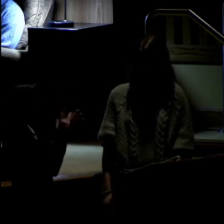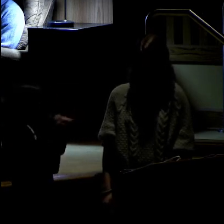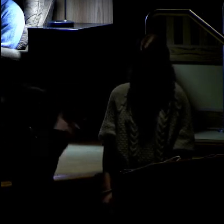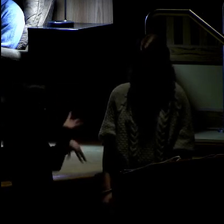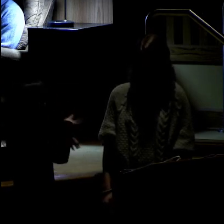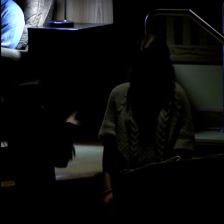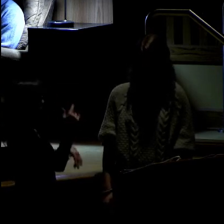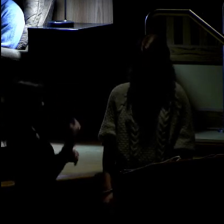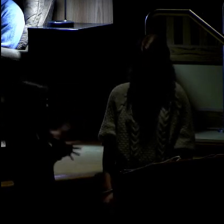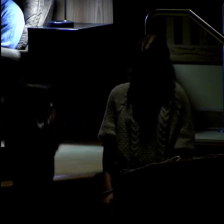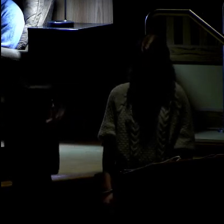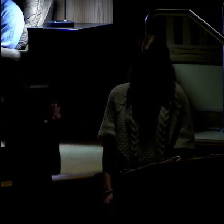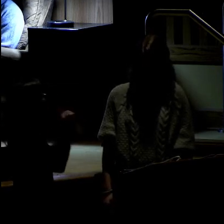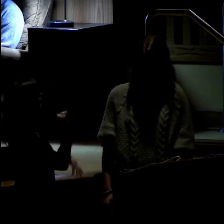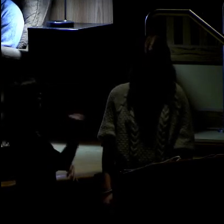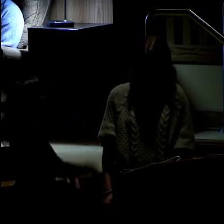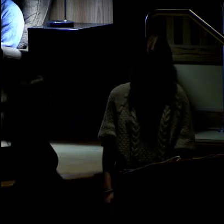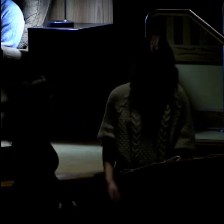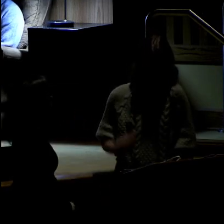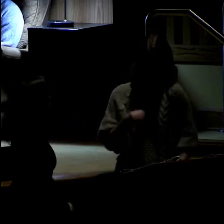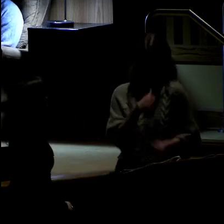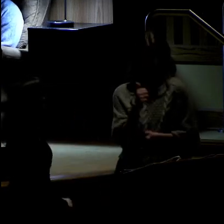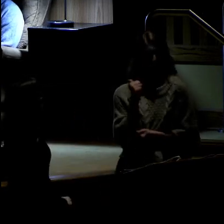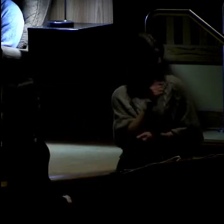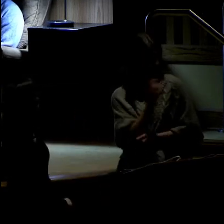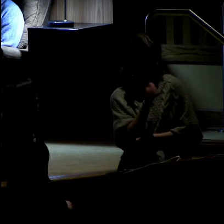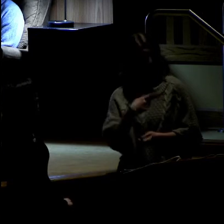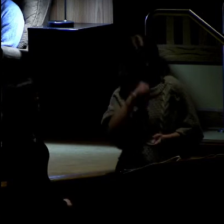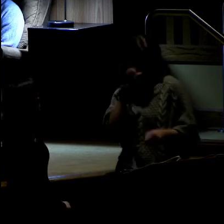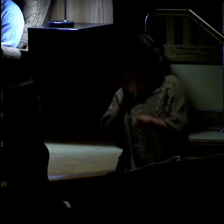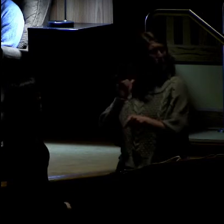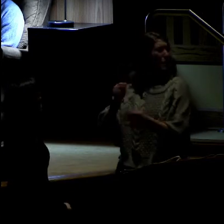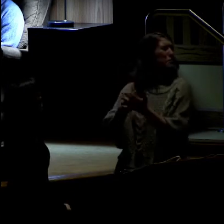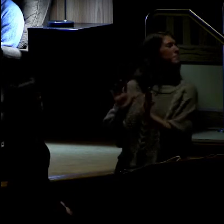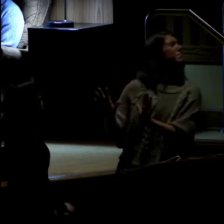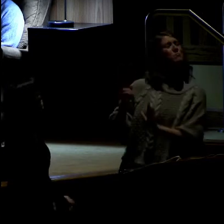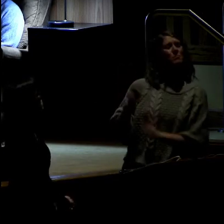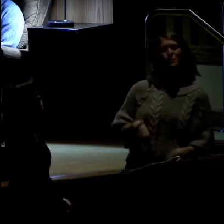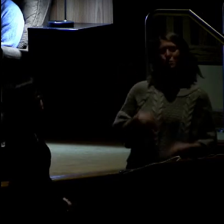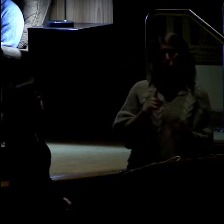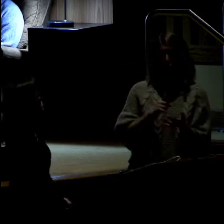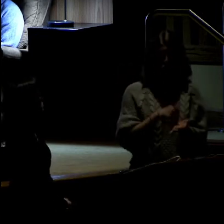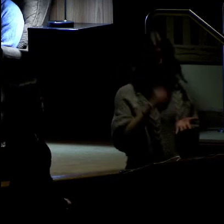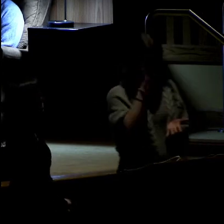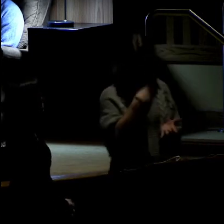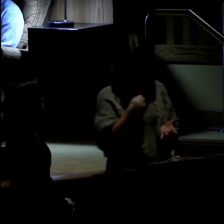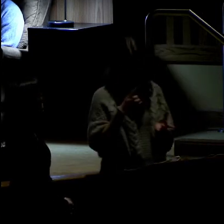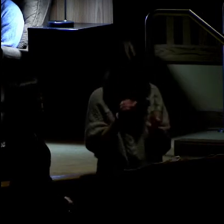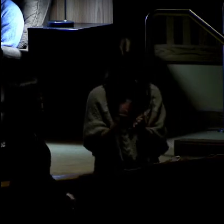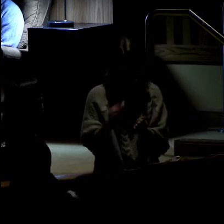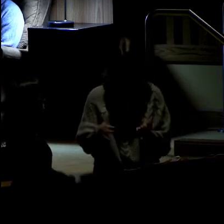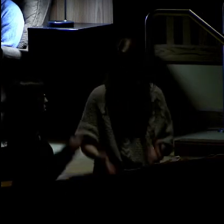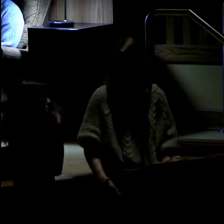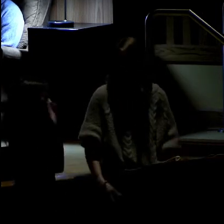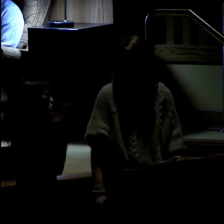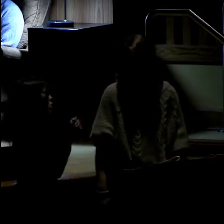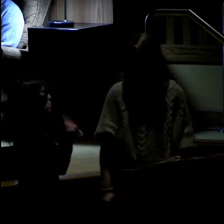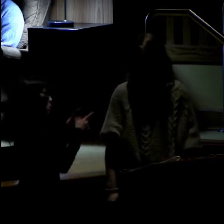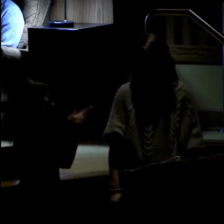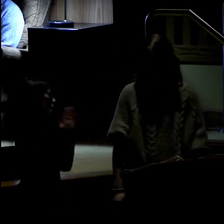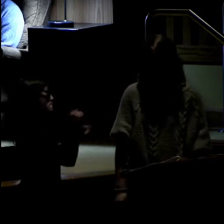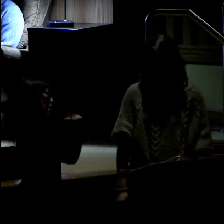be humiliated, and I'm not touching that money. What are we going to do with it, Mom? I don't know, Sammy. Why don't we ask God to show us?